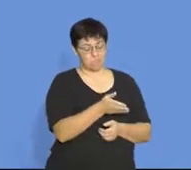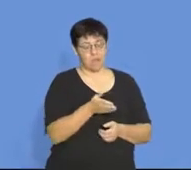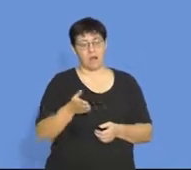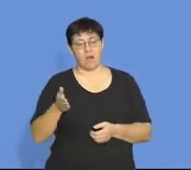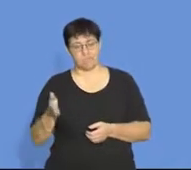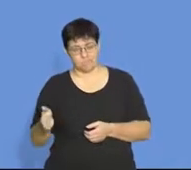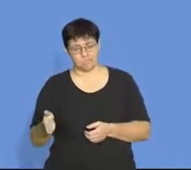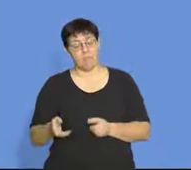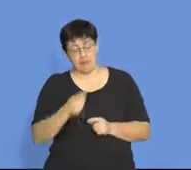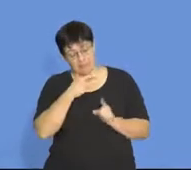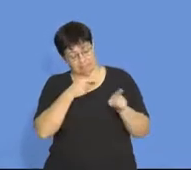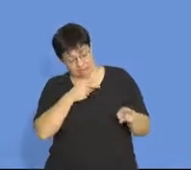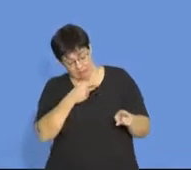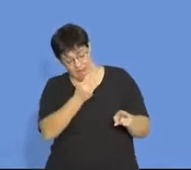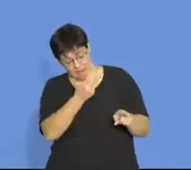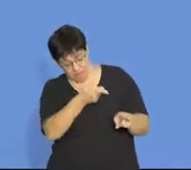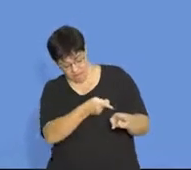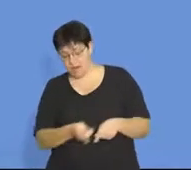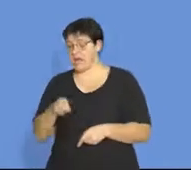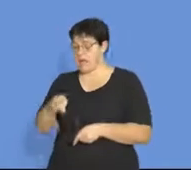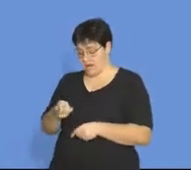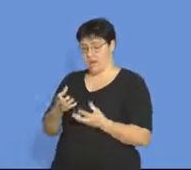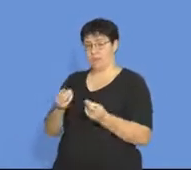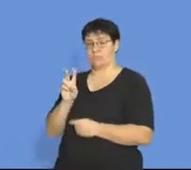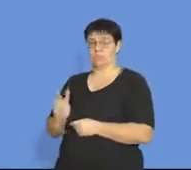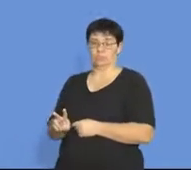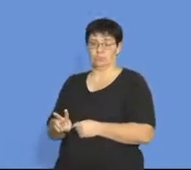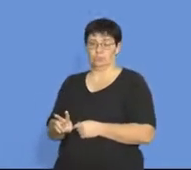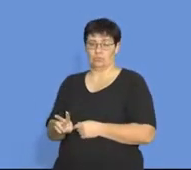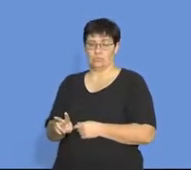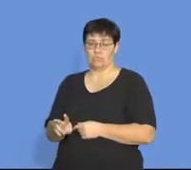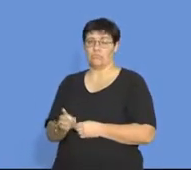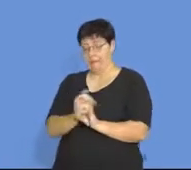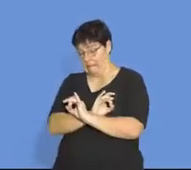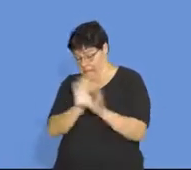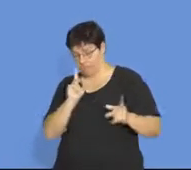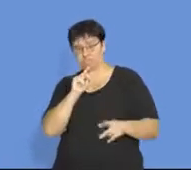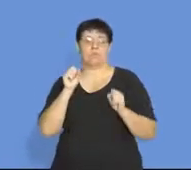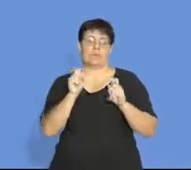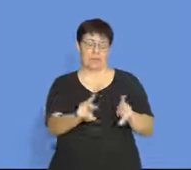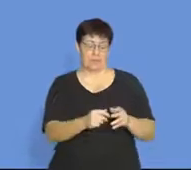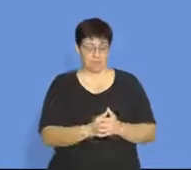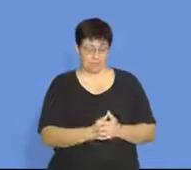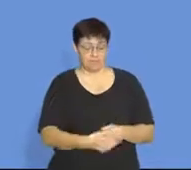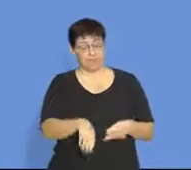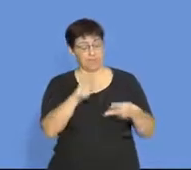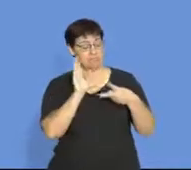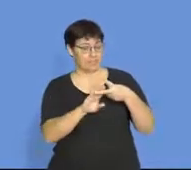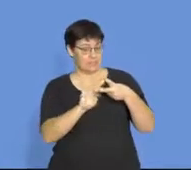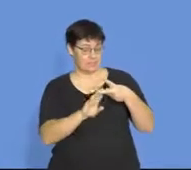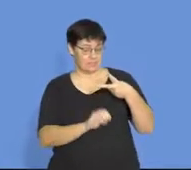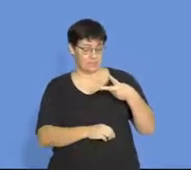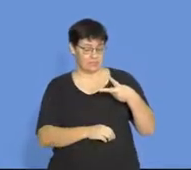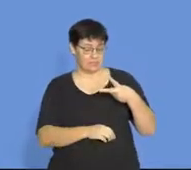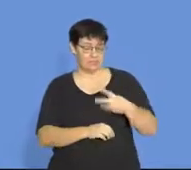it depicts that this is equation number 1 and this is equation number 2, you are okay. The second step, you must